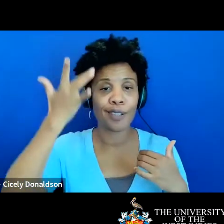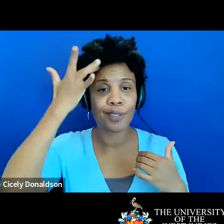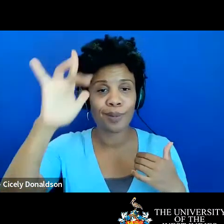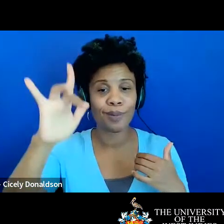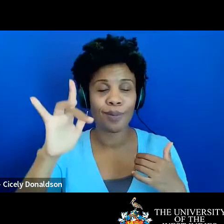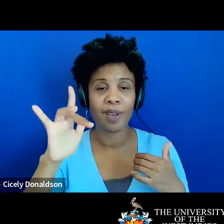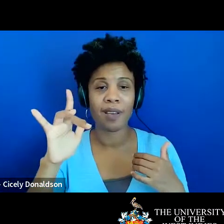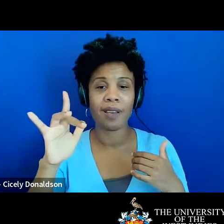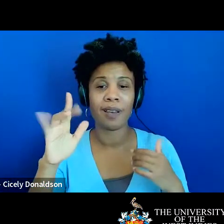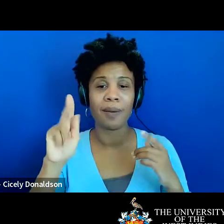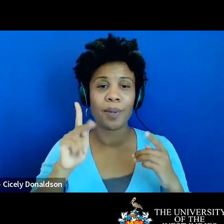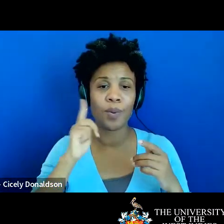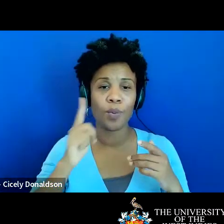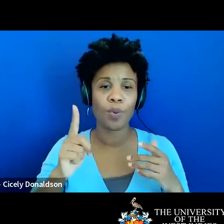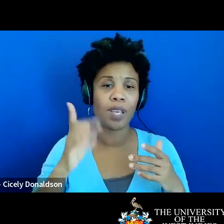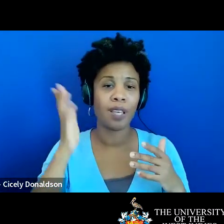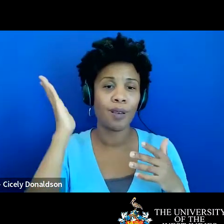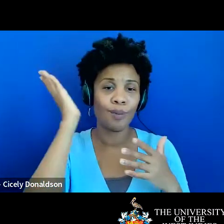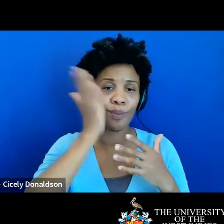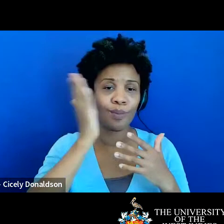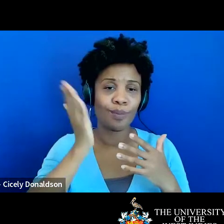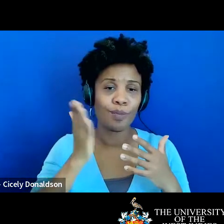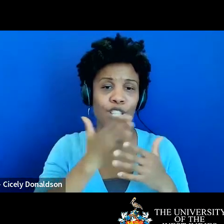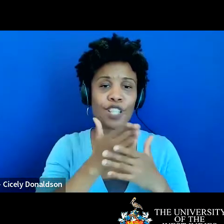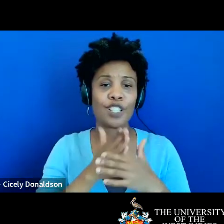throughout the Caribbean, as well as make